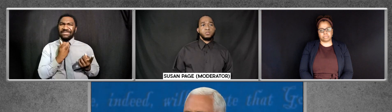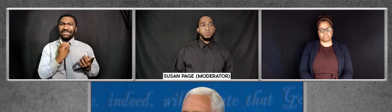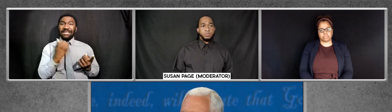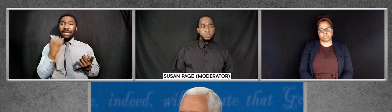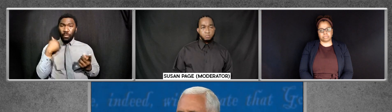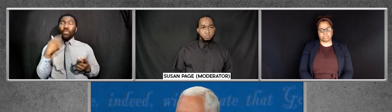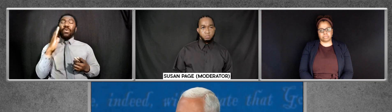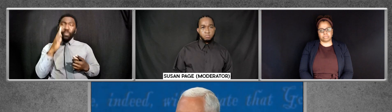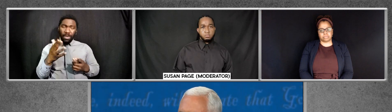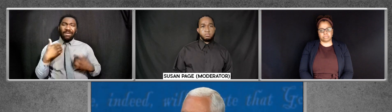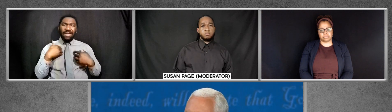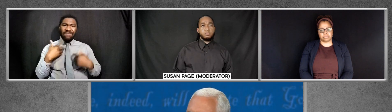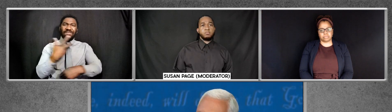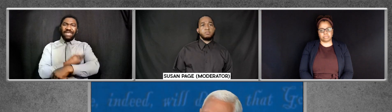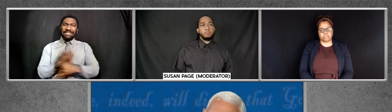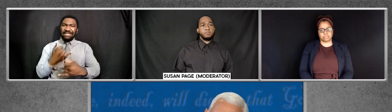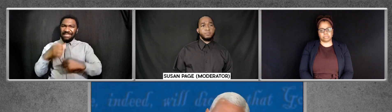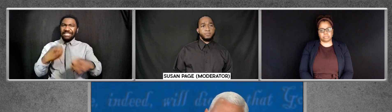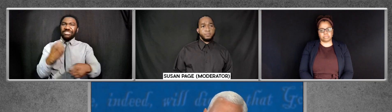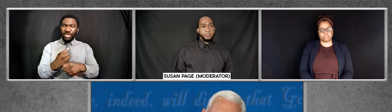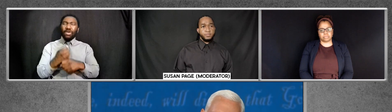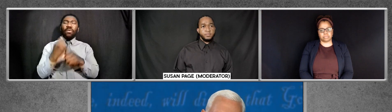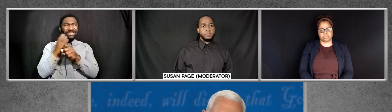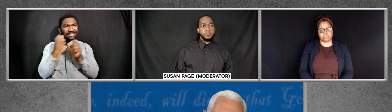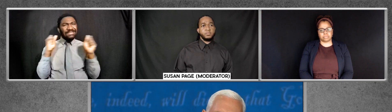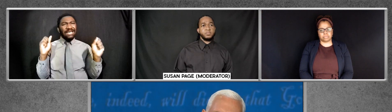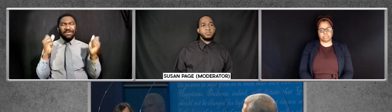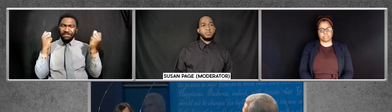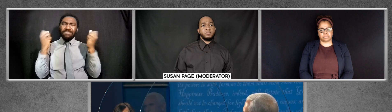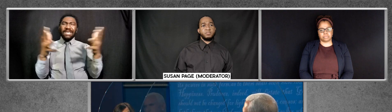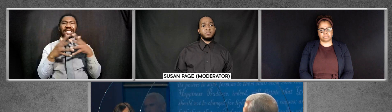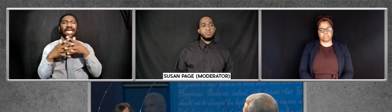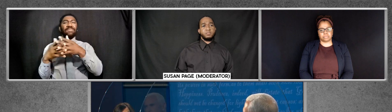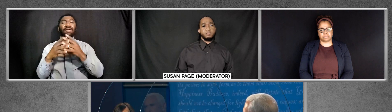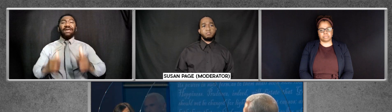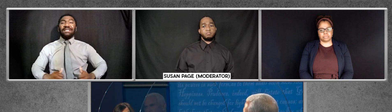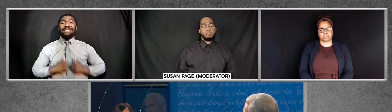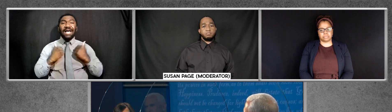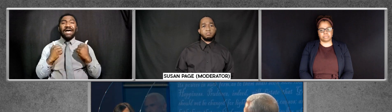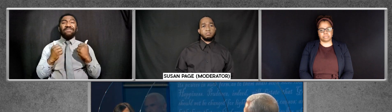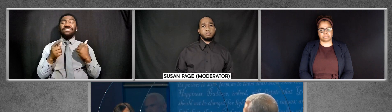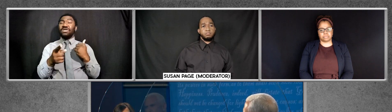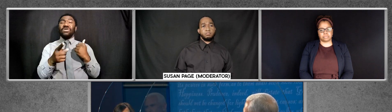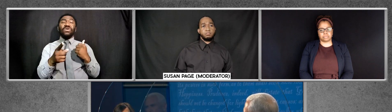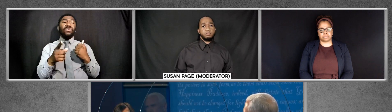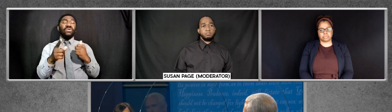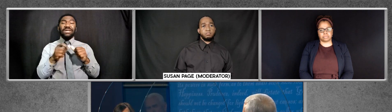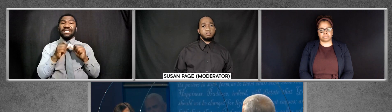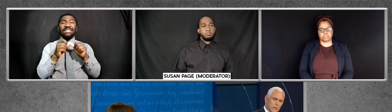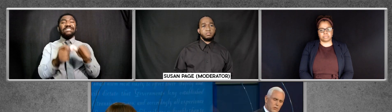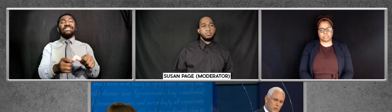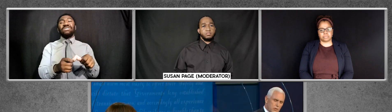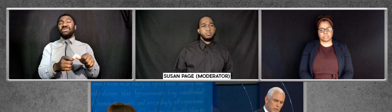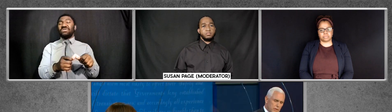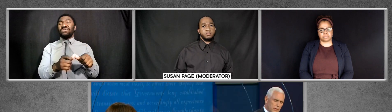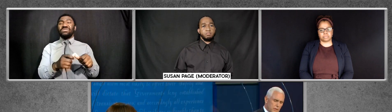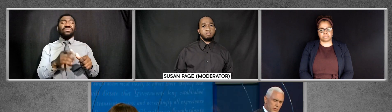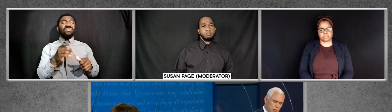save countless American lives. And your continuous undermining of confidence in a vaccine